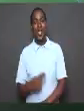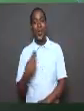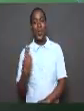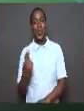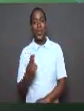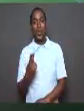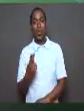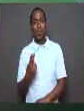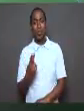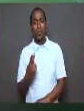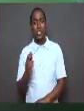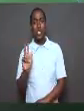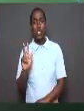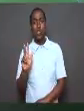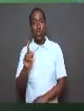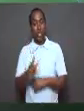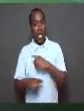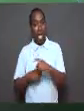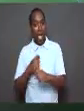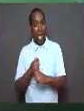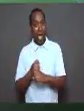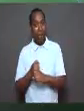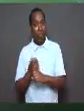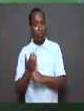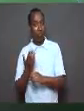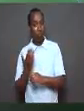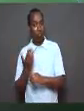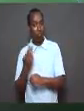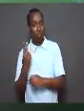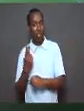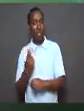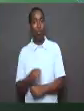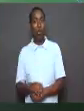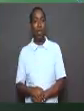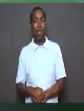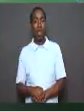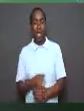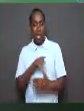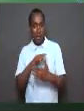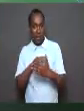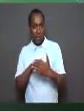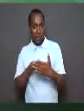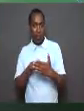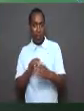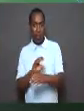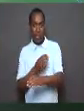over 300 years to look at and study